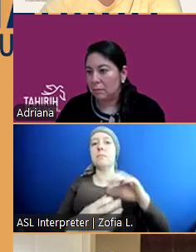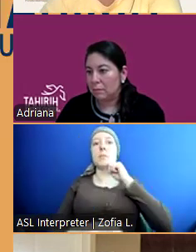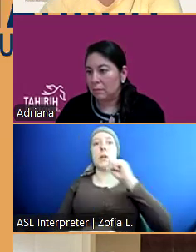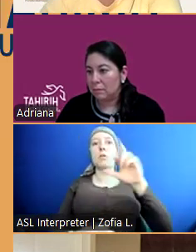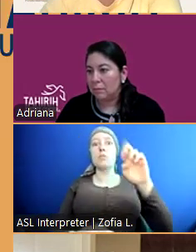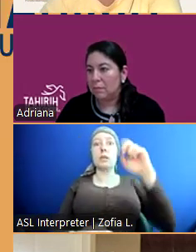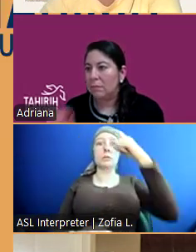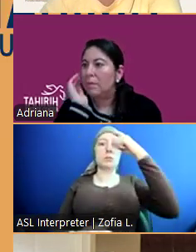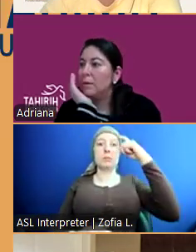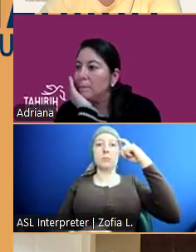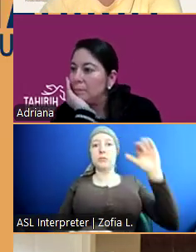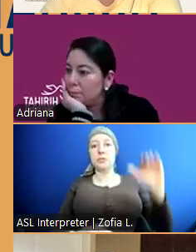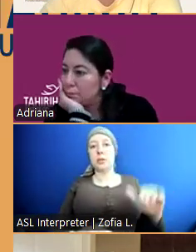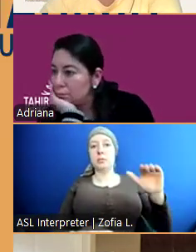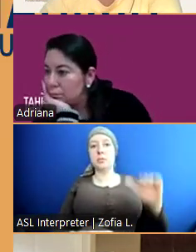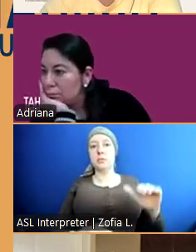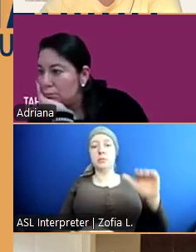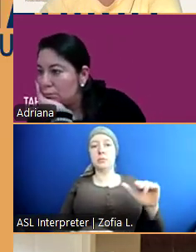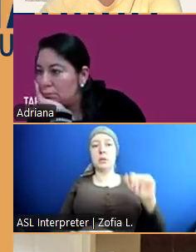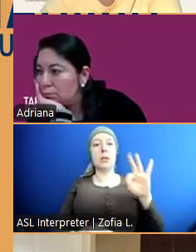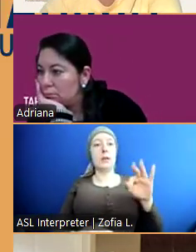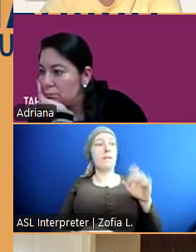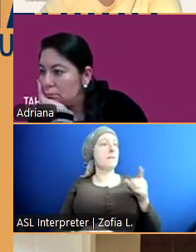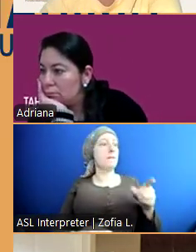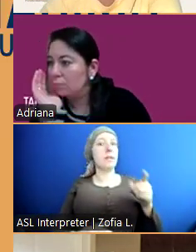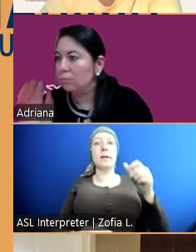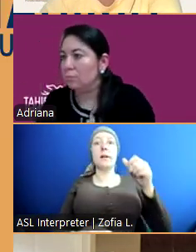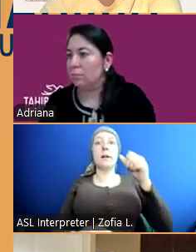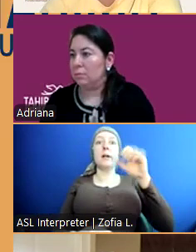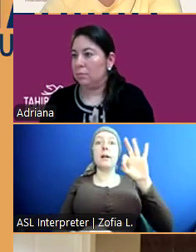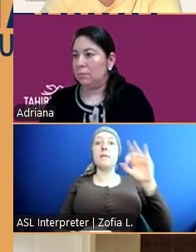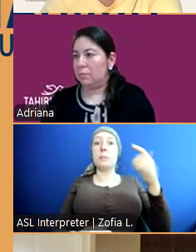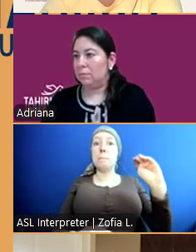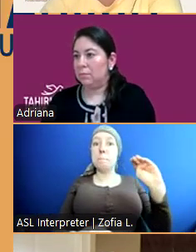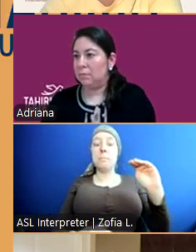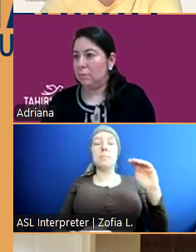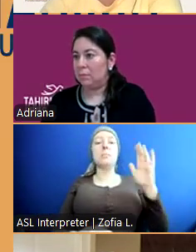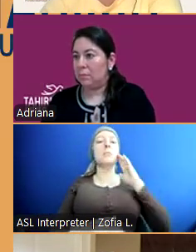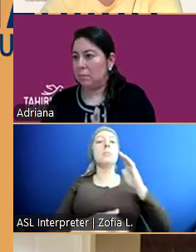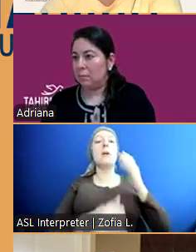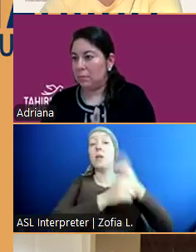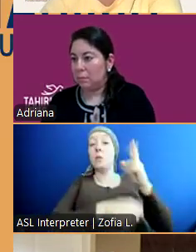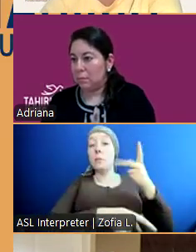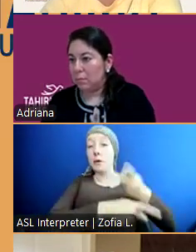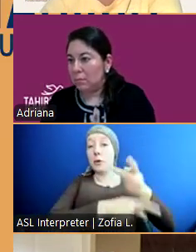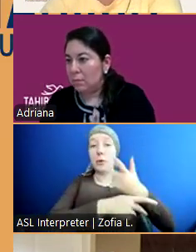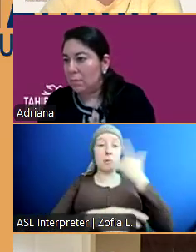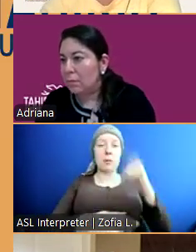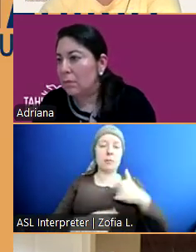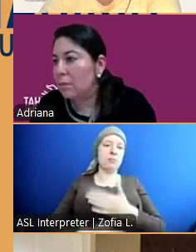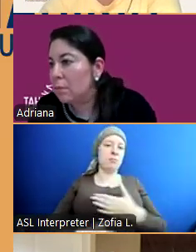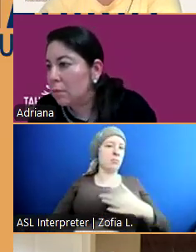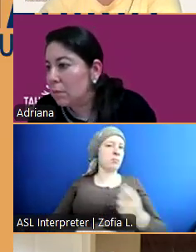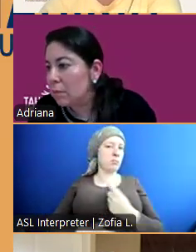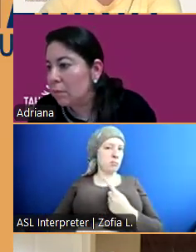re-traumatizing a child if there's, you know, female circumcision, you know, what kind of follow-up care is there. I really appreciate this question